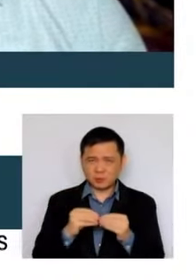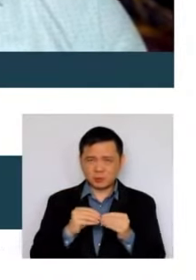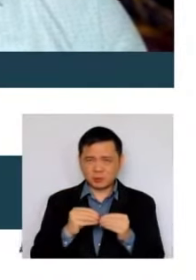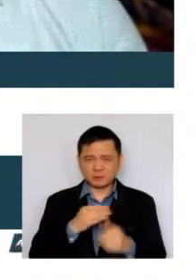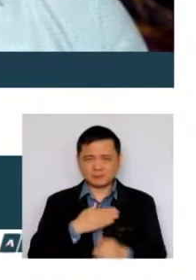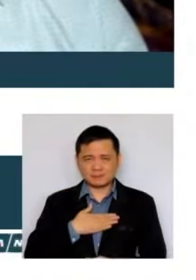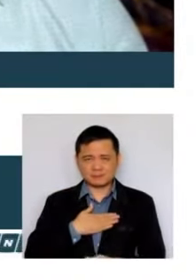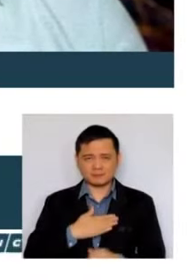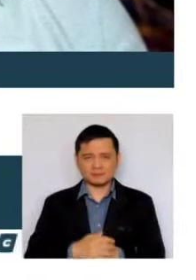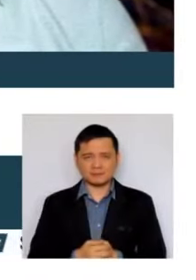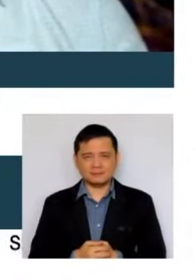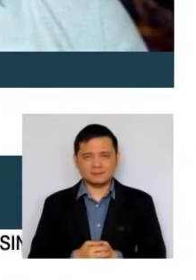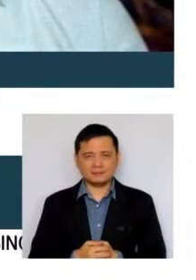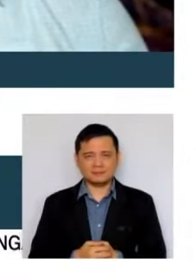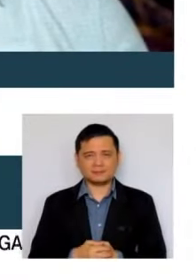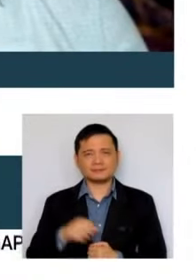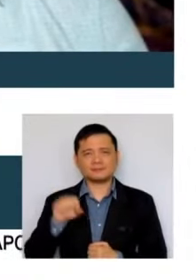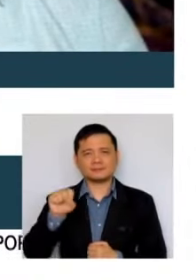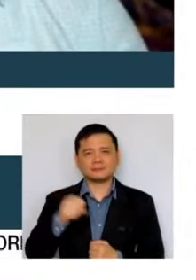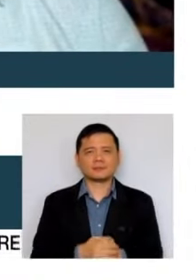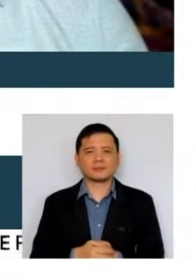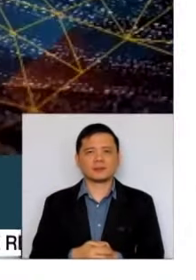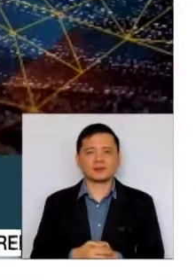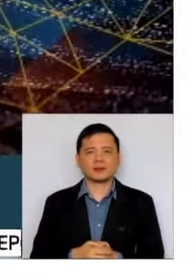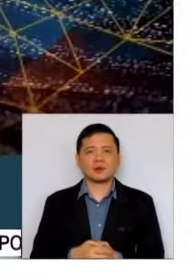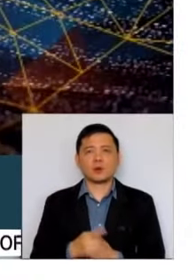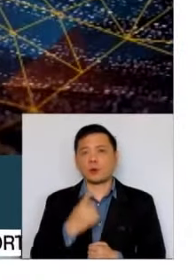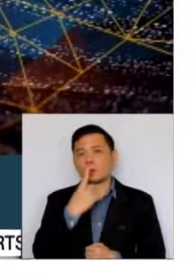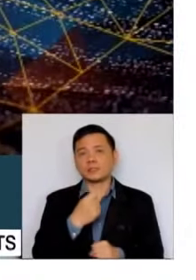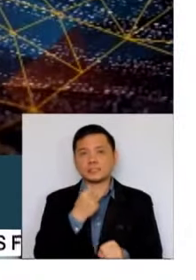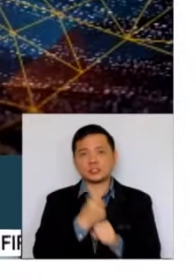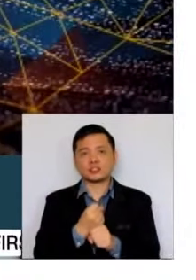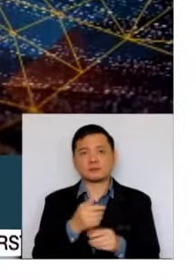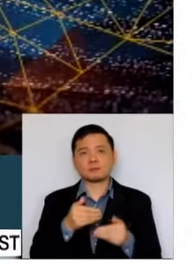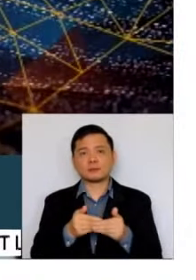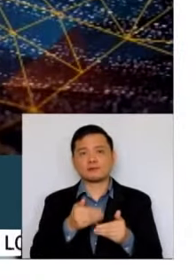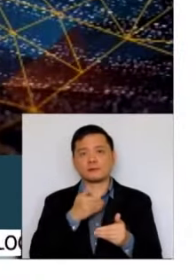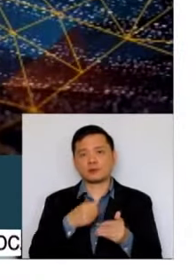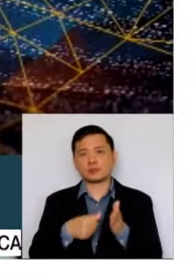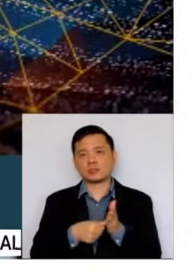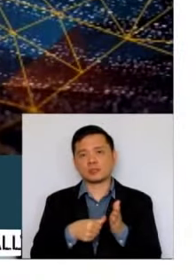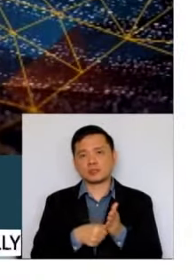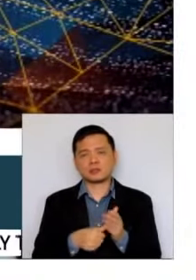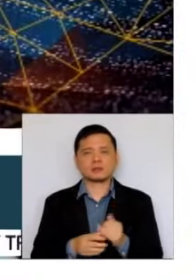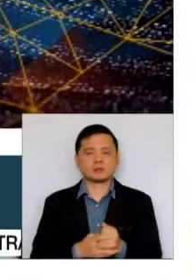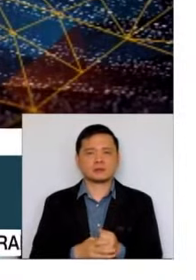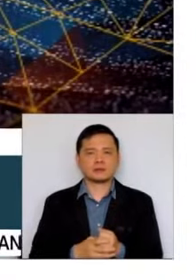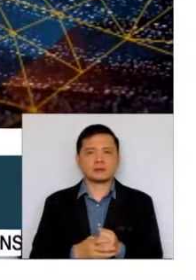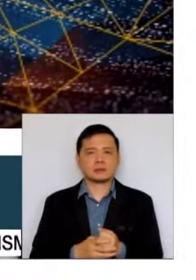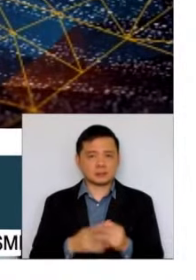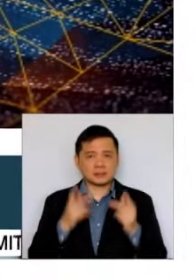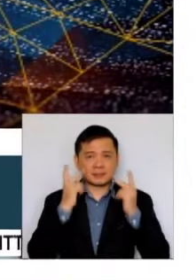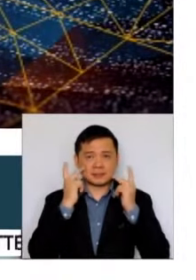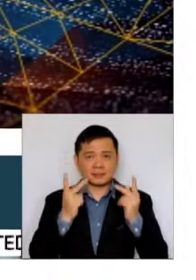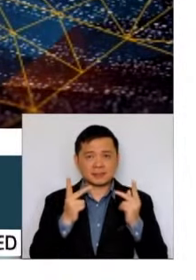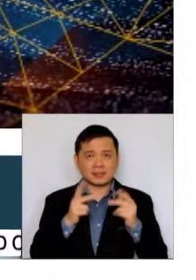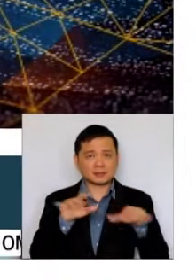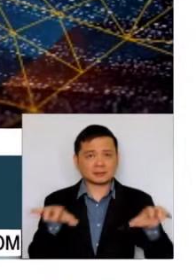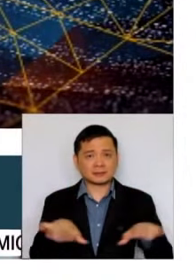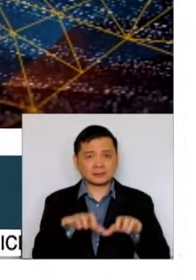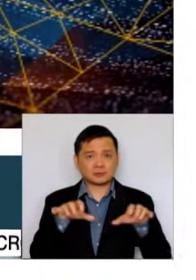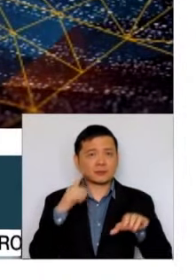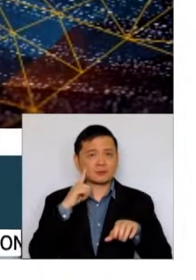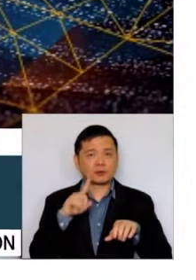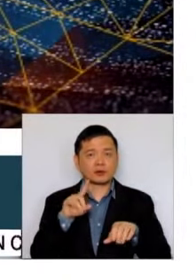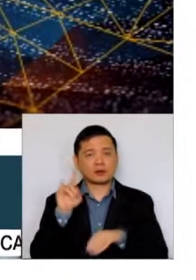Yes. Traditionally, a year before any elections, whether midterm or national, we see activity on the